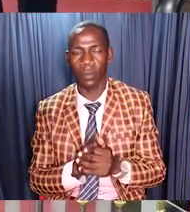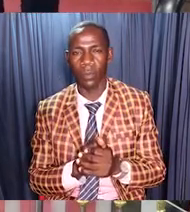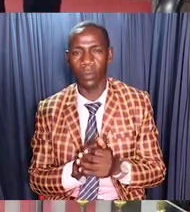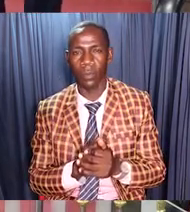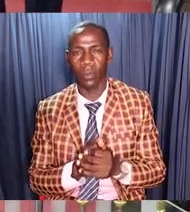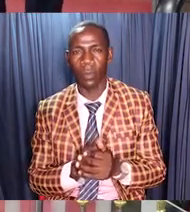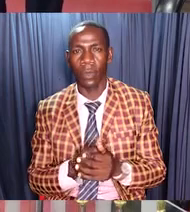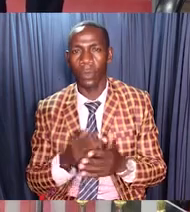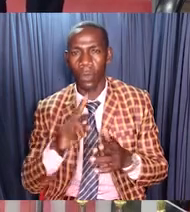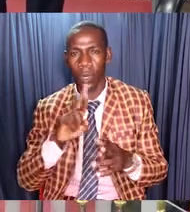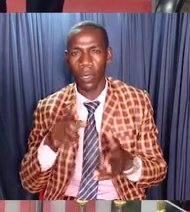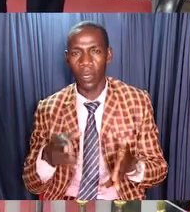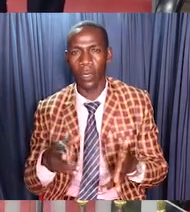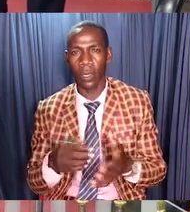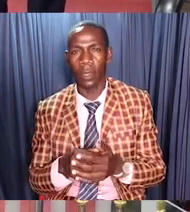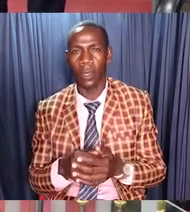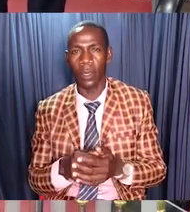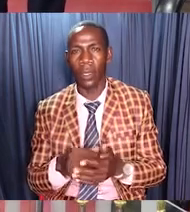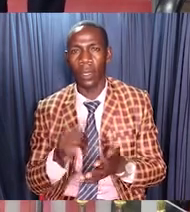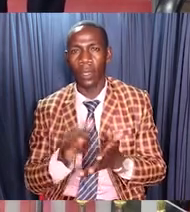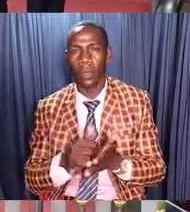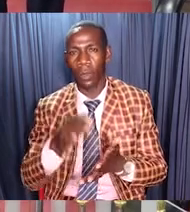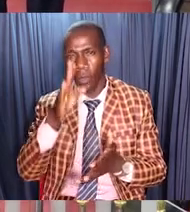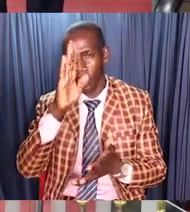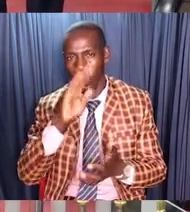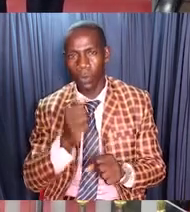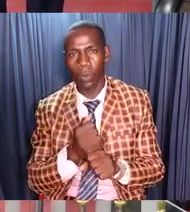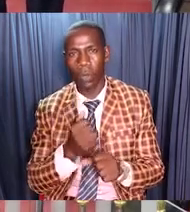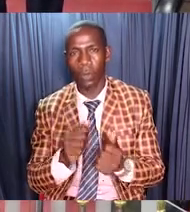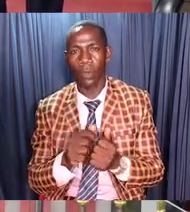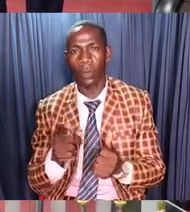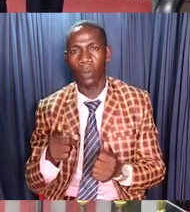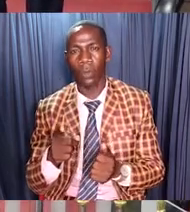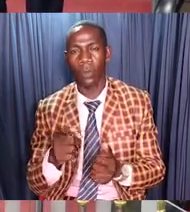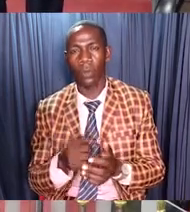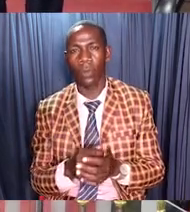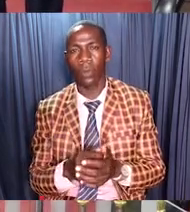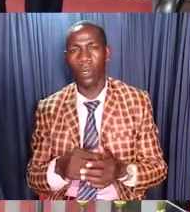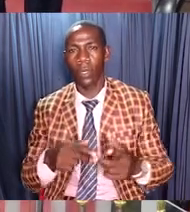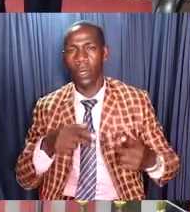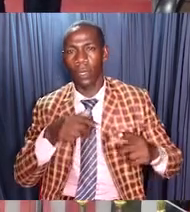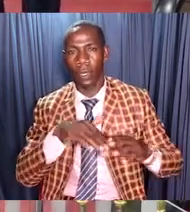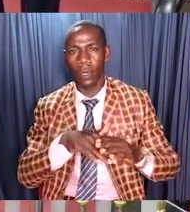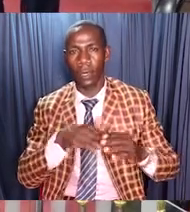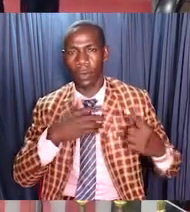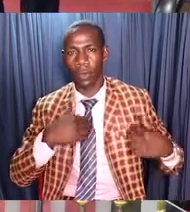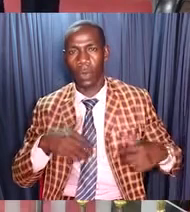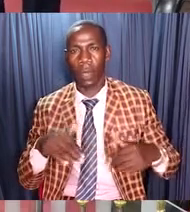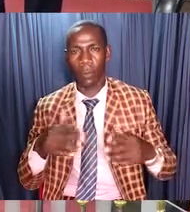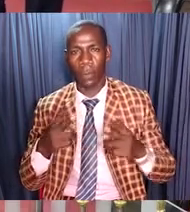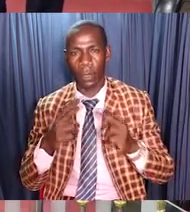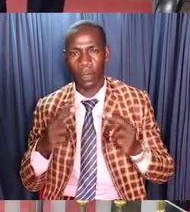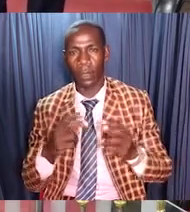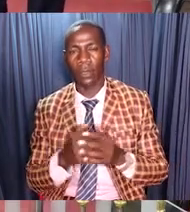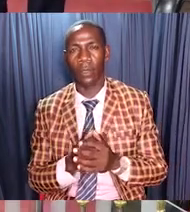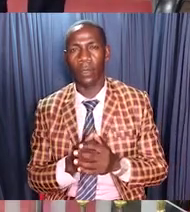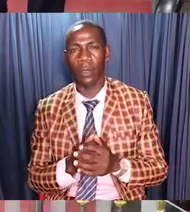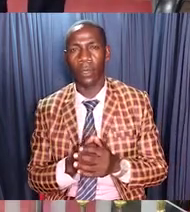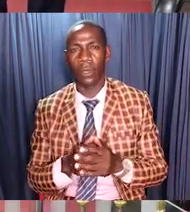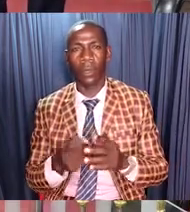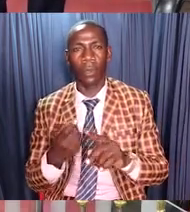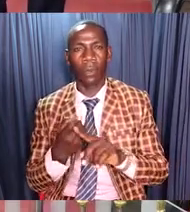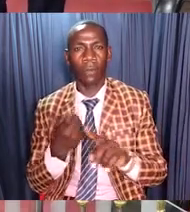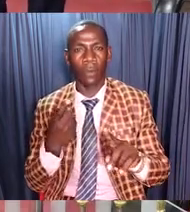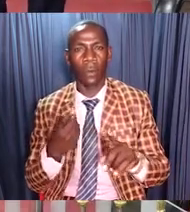Sasa uko hapa. Now you're right. Ili Mungu hata afanye kazi na wewe. For God to work with you. Hapo moyoni una amani. In your heart, do you have peace? Huko